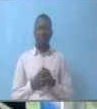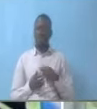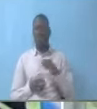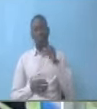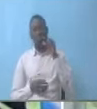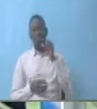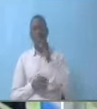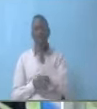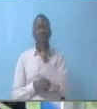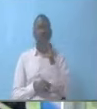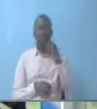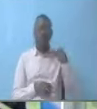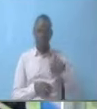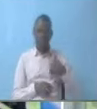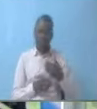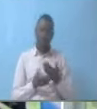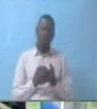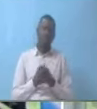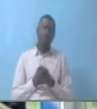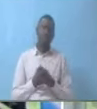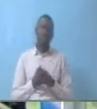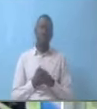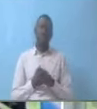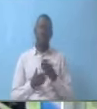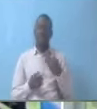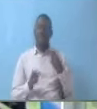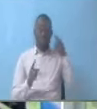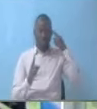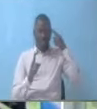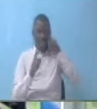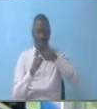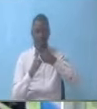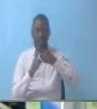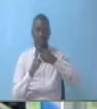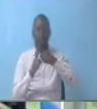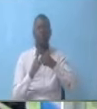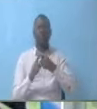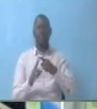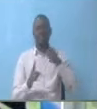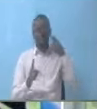Mm-hmm. Certain individuals were directly targeted.